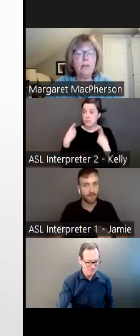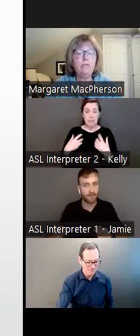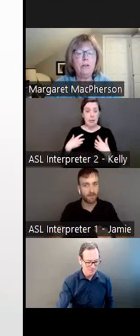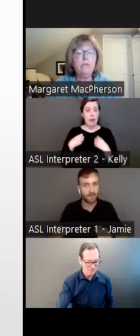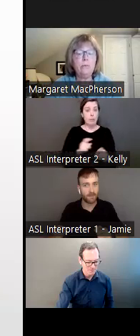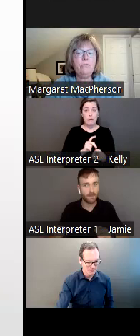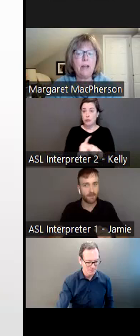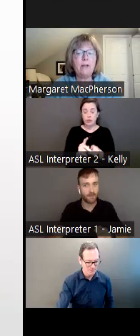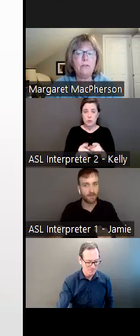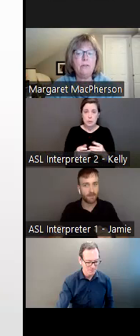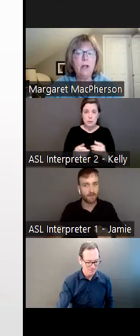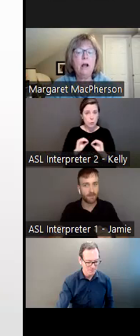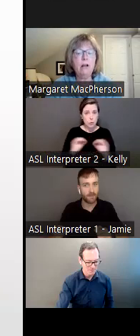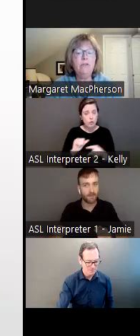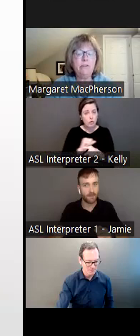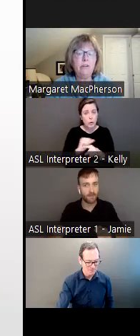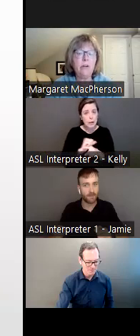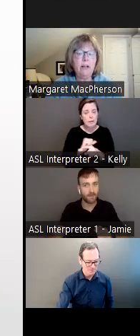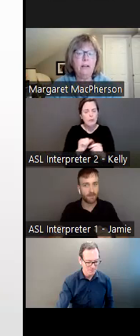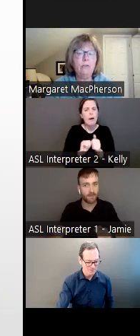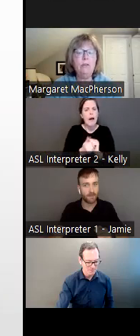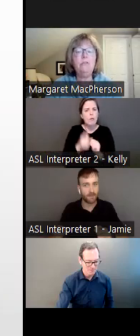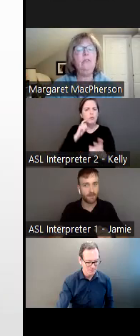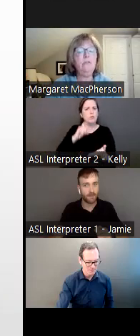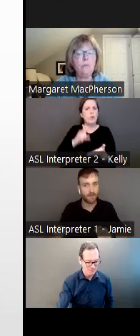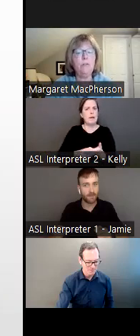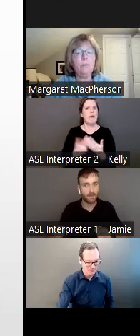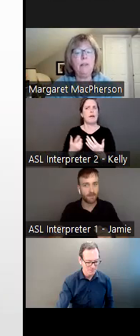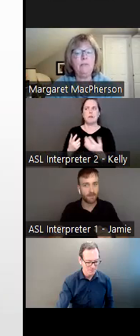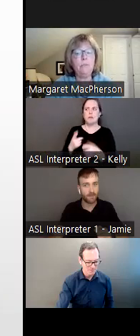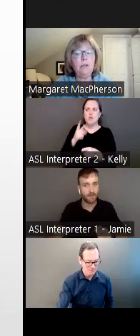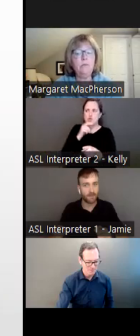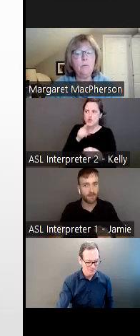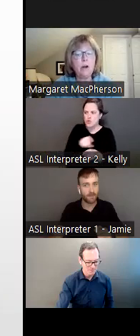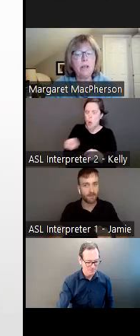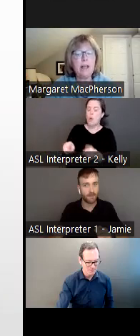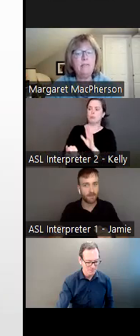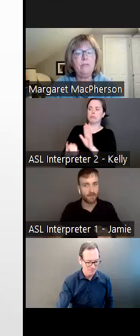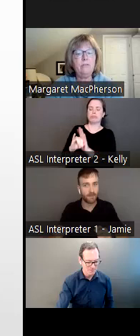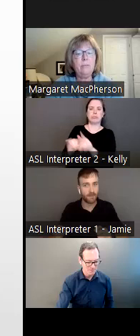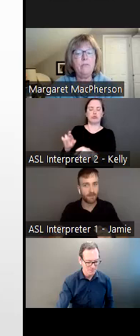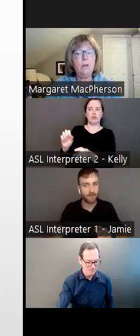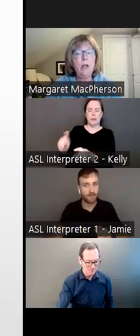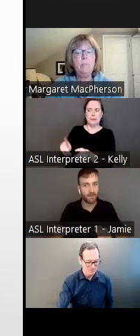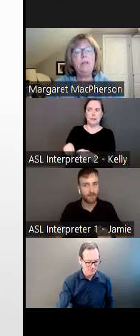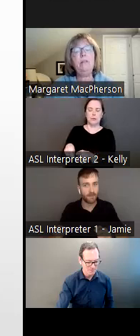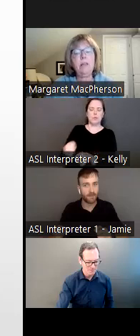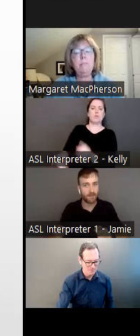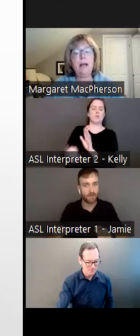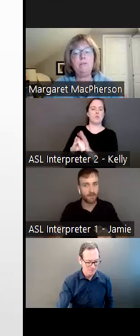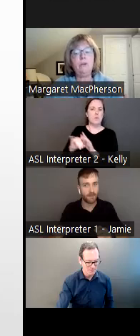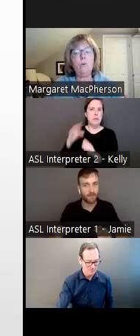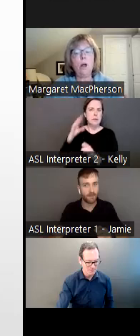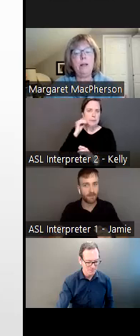recognize warning signs and risk factors of domestic violence. So you can see these are one of the places that we need to be working at a system level, but that